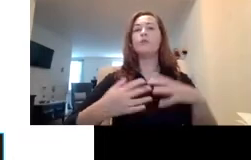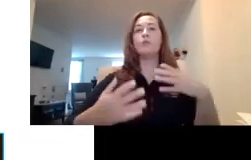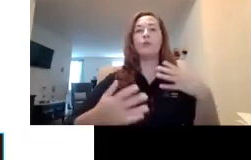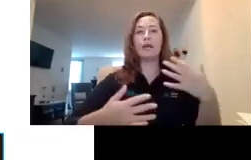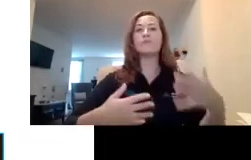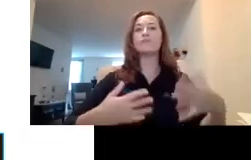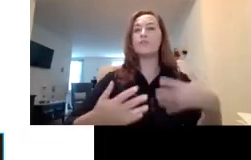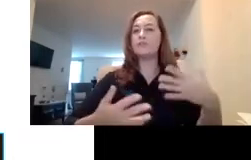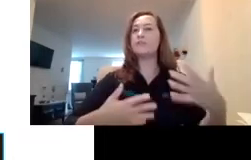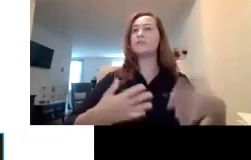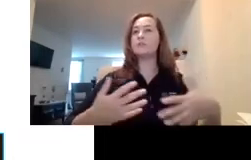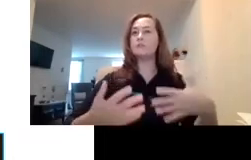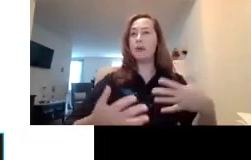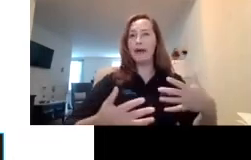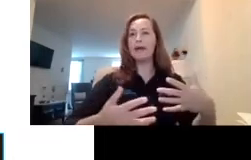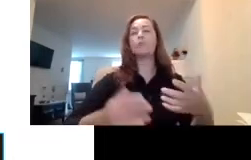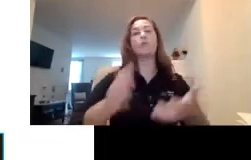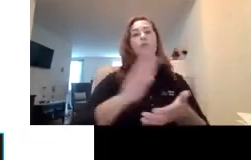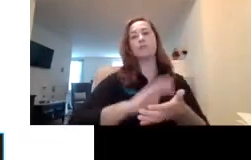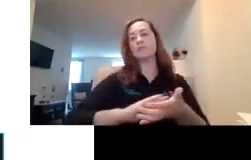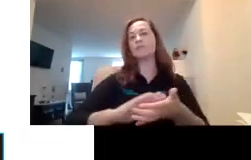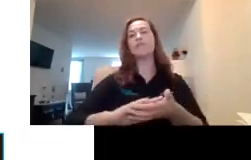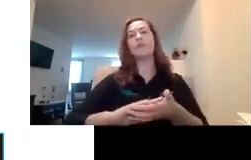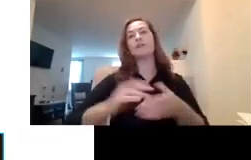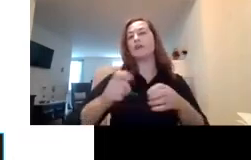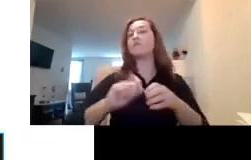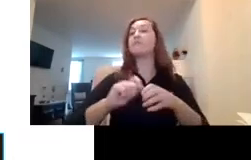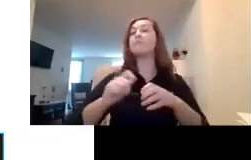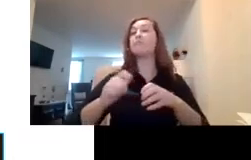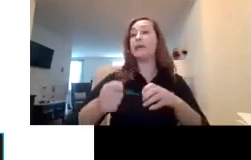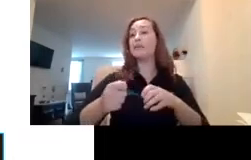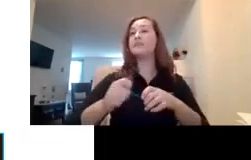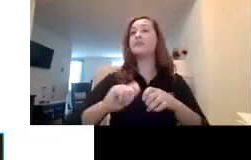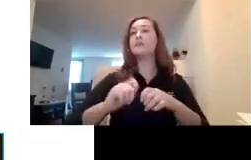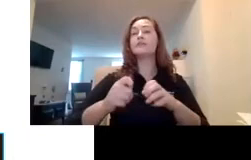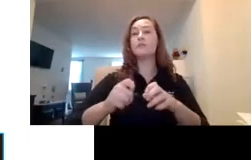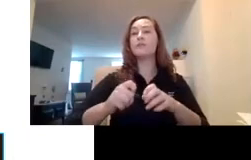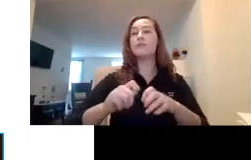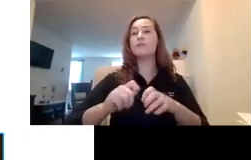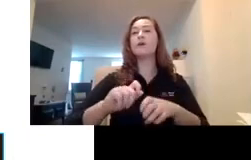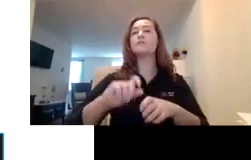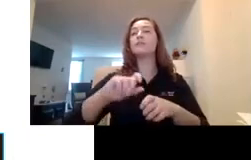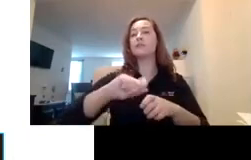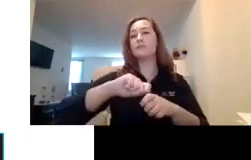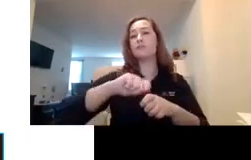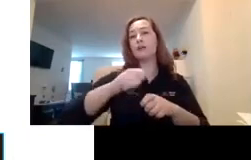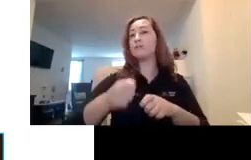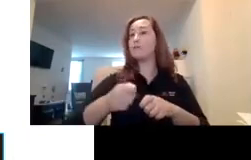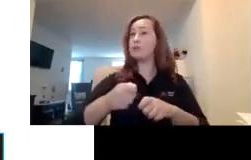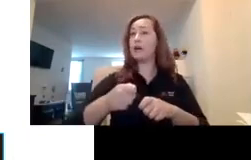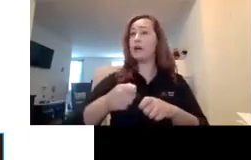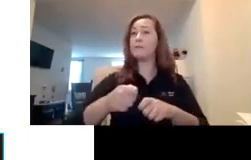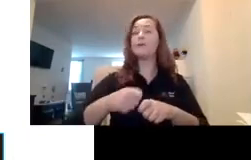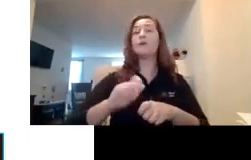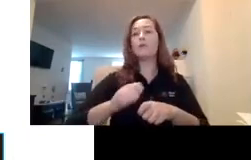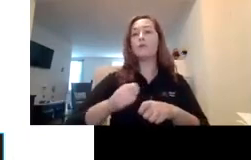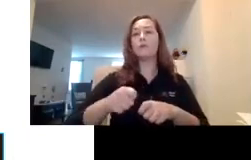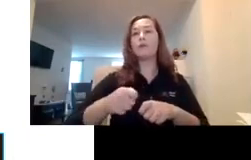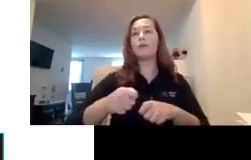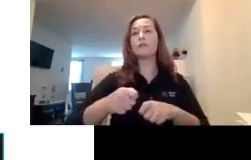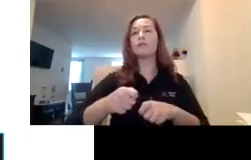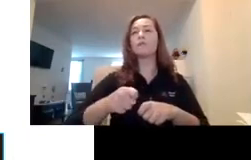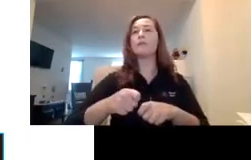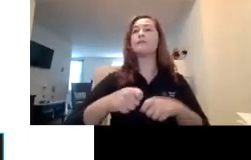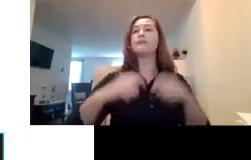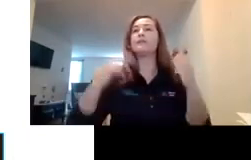Regularly, we ask for the devices back. We will disinfect and replace some of the parts, like the microphone cap. We will